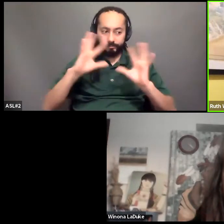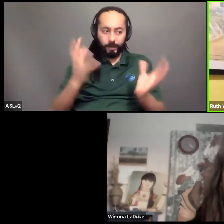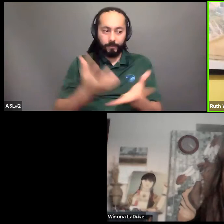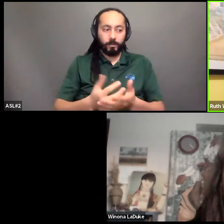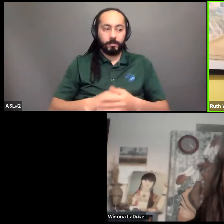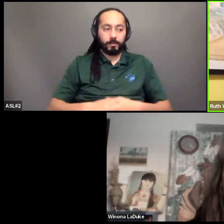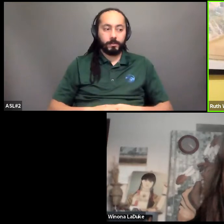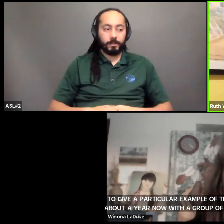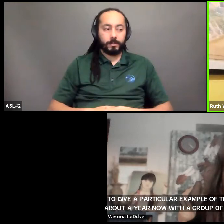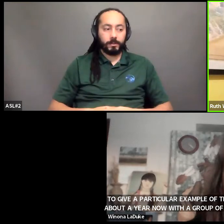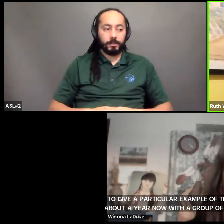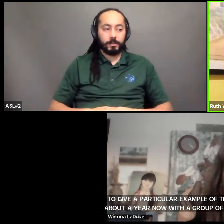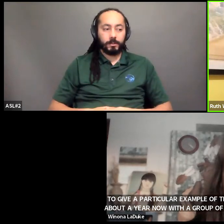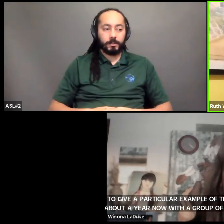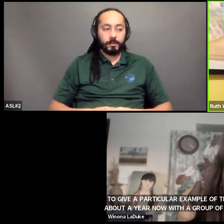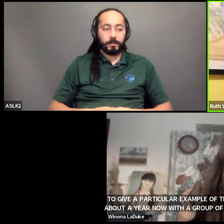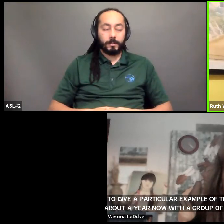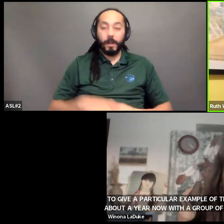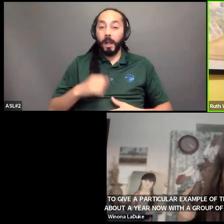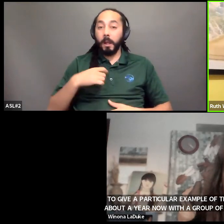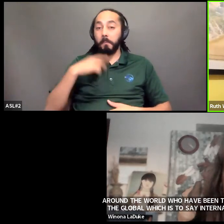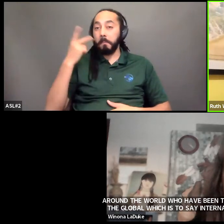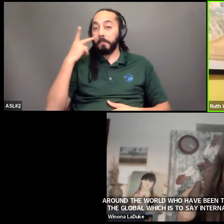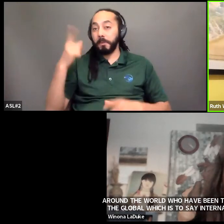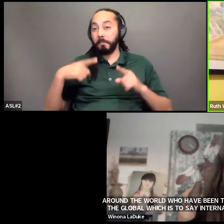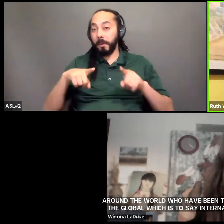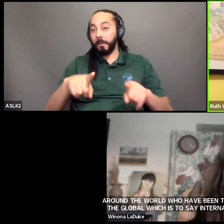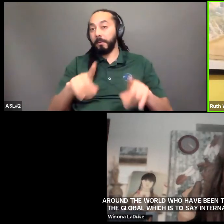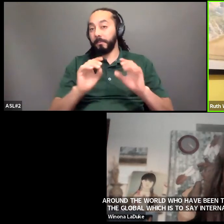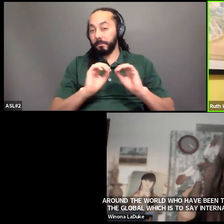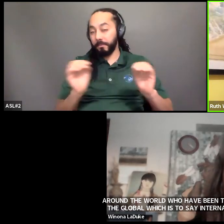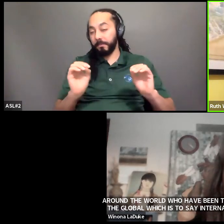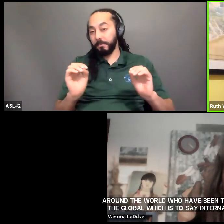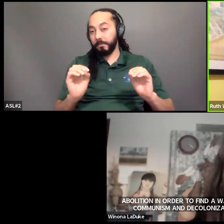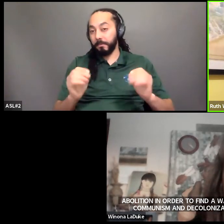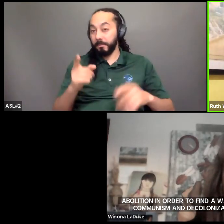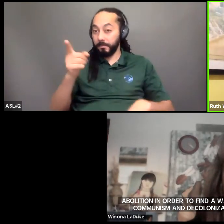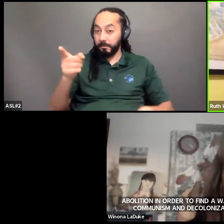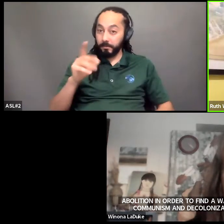see parallels at all. What do you think, Winona?